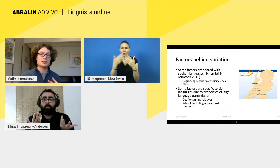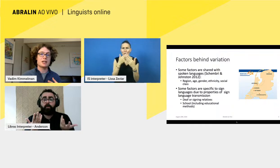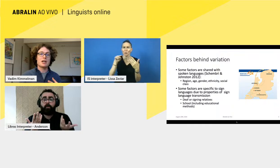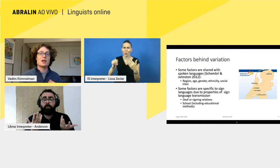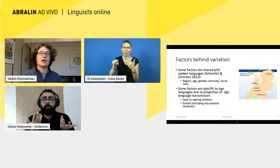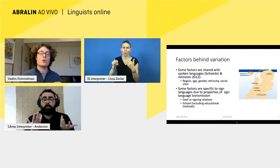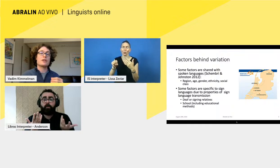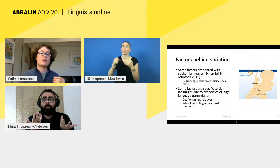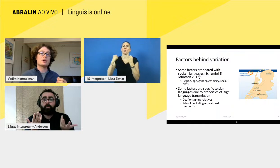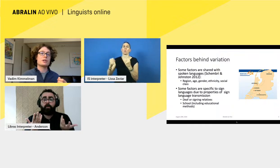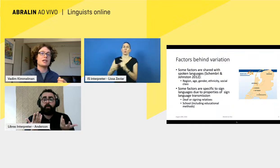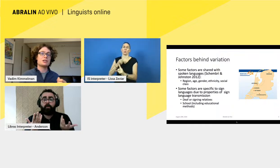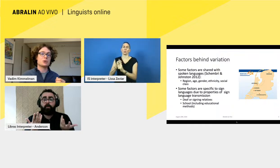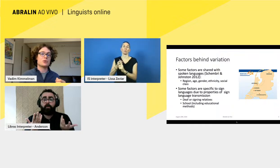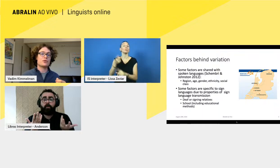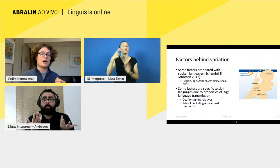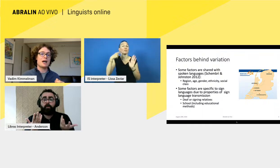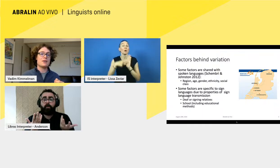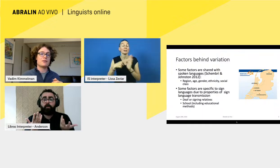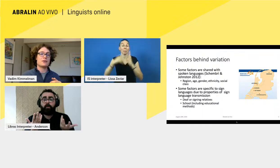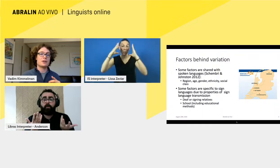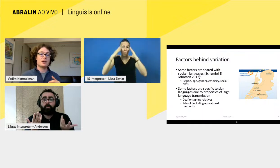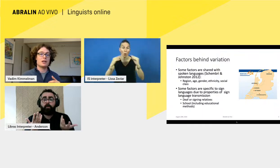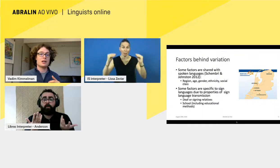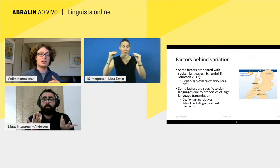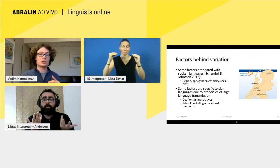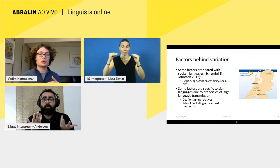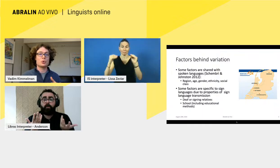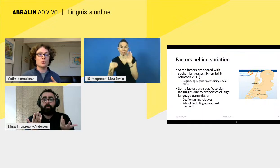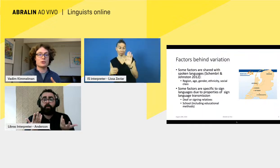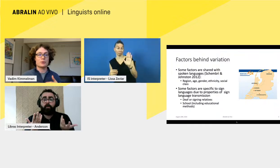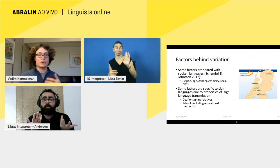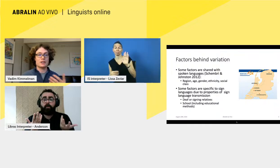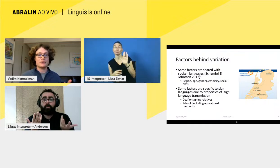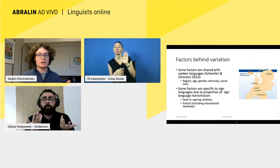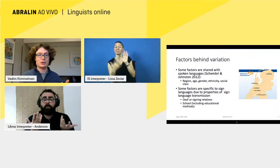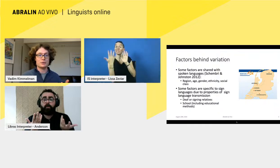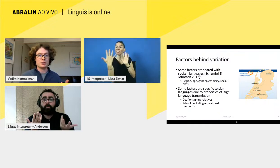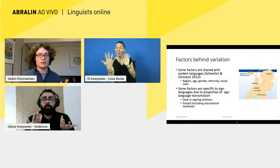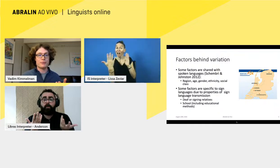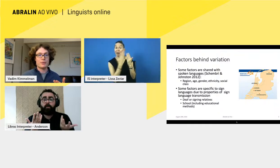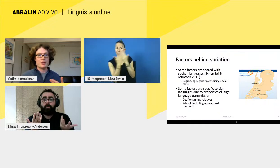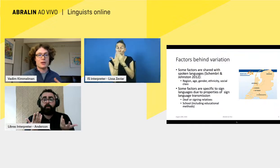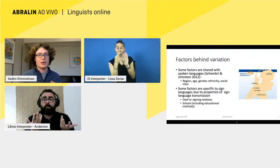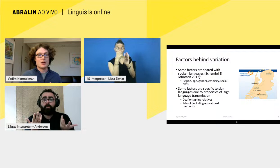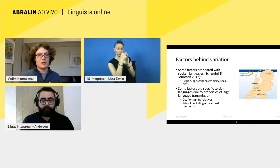the Netherlands with the location of 5 schools